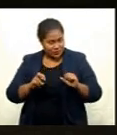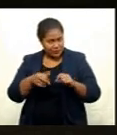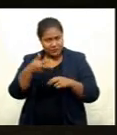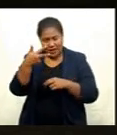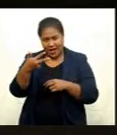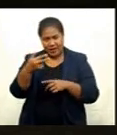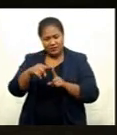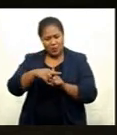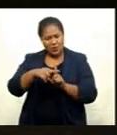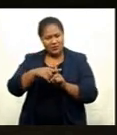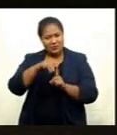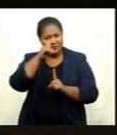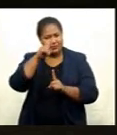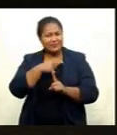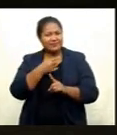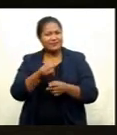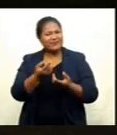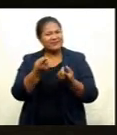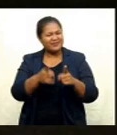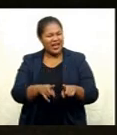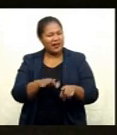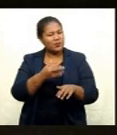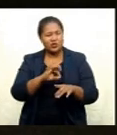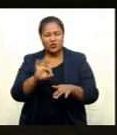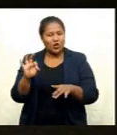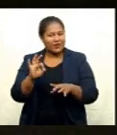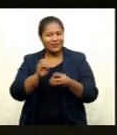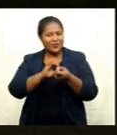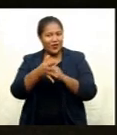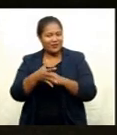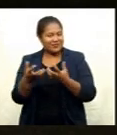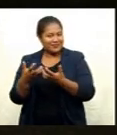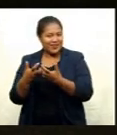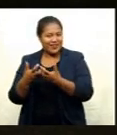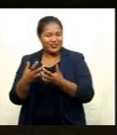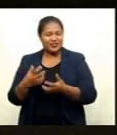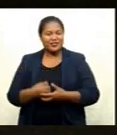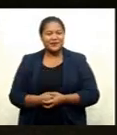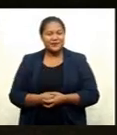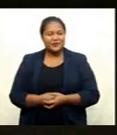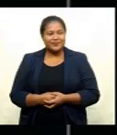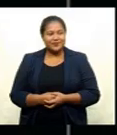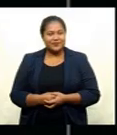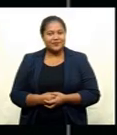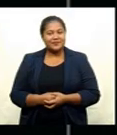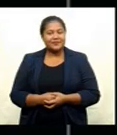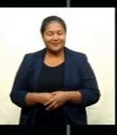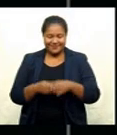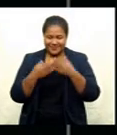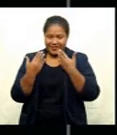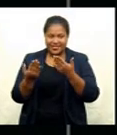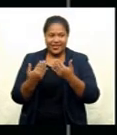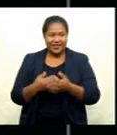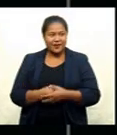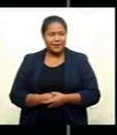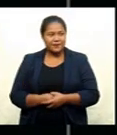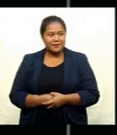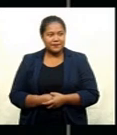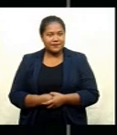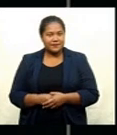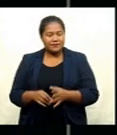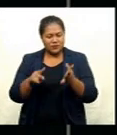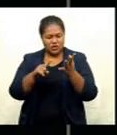positive patients died due to non-COVID related illnesses. Ateda. Thank you, Kritika.